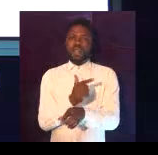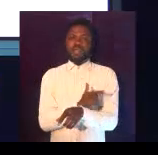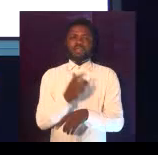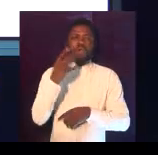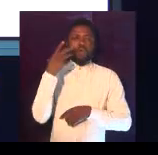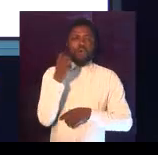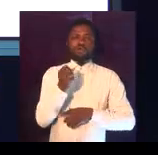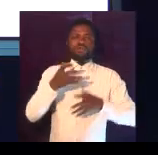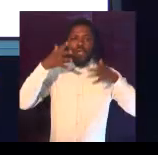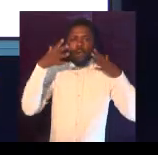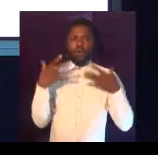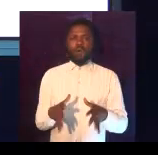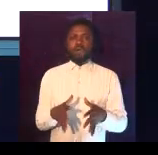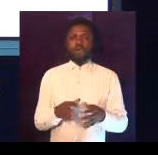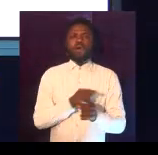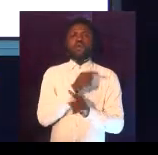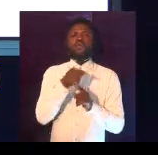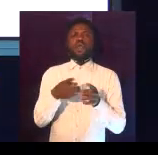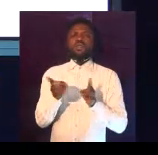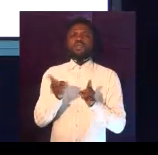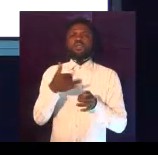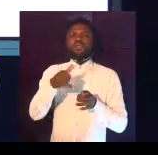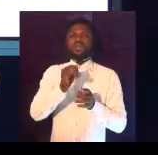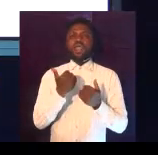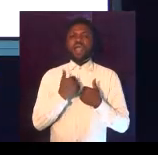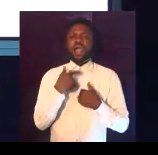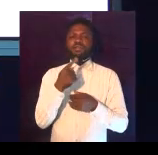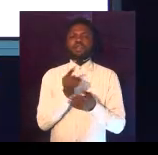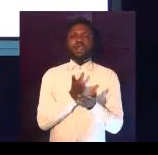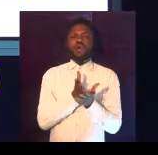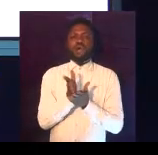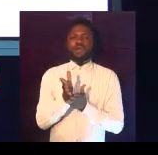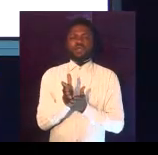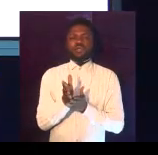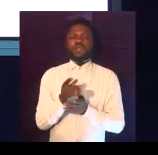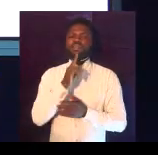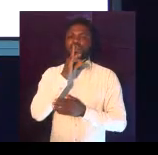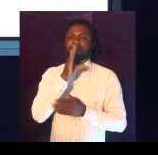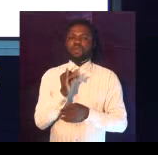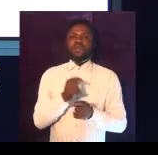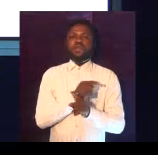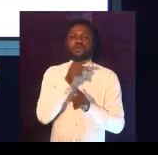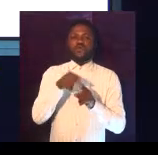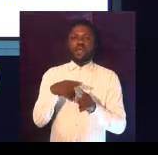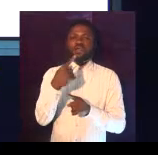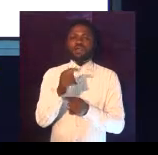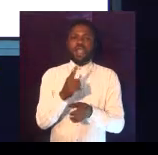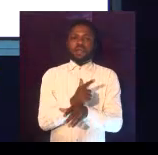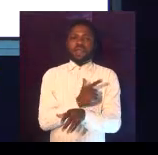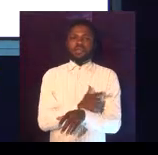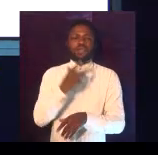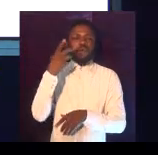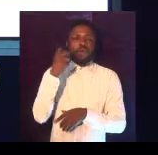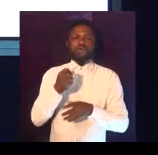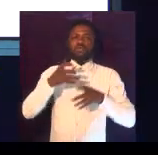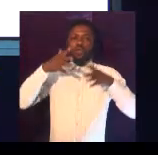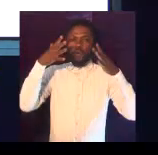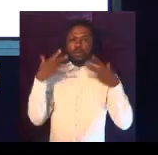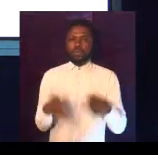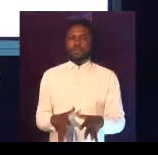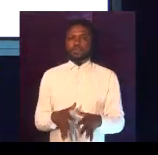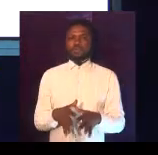the lesson was over. When did they have the correction? Definitely when the lesson